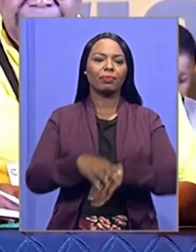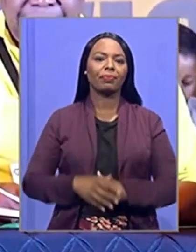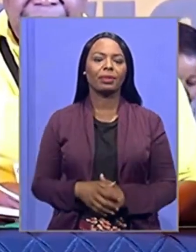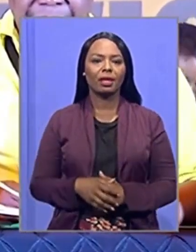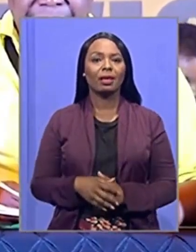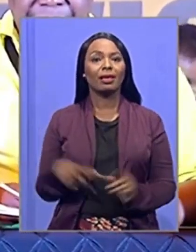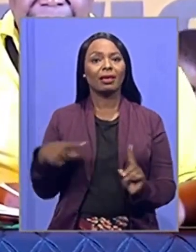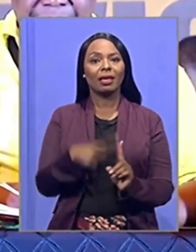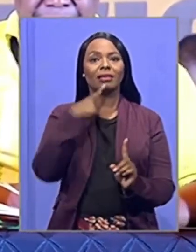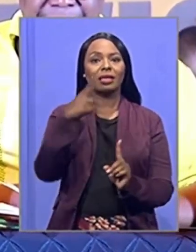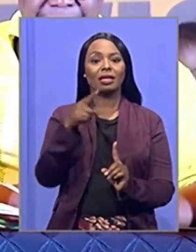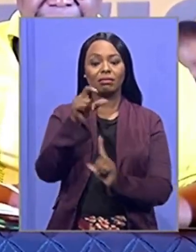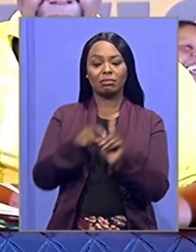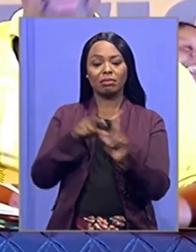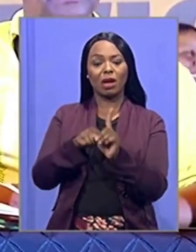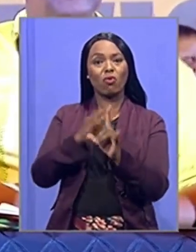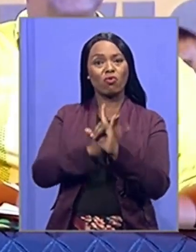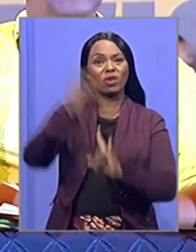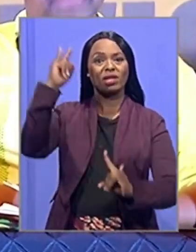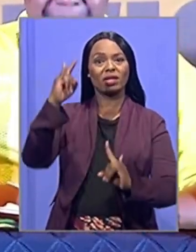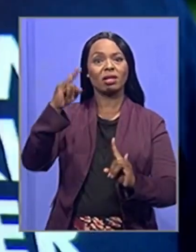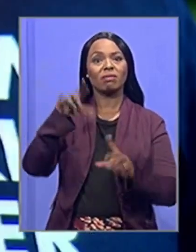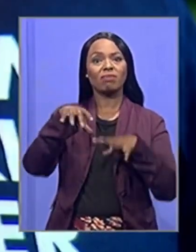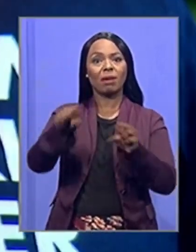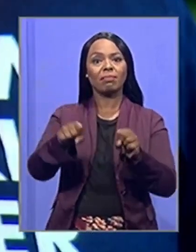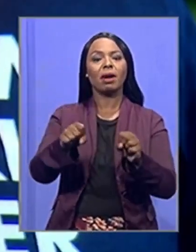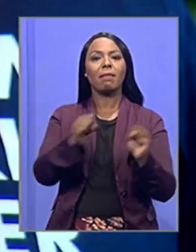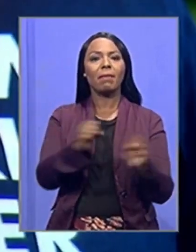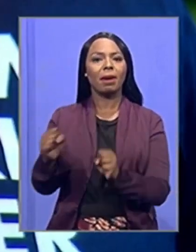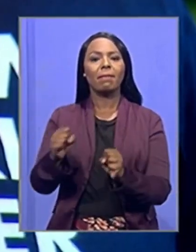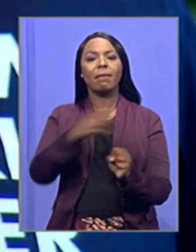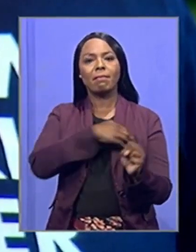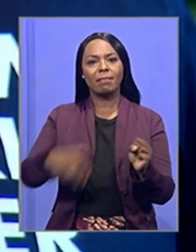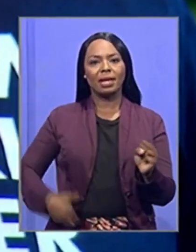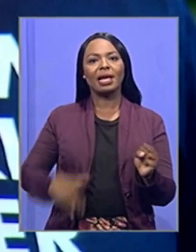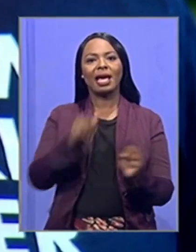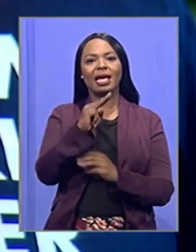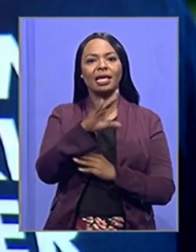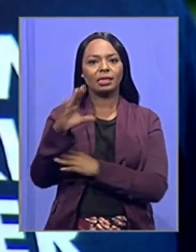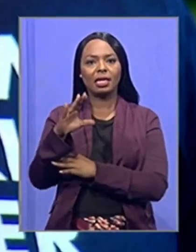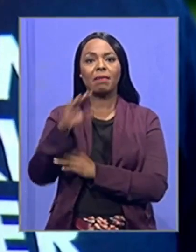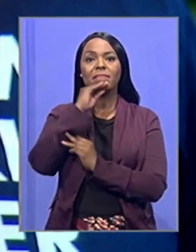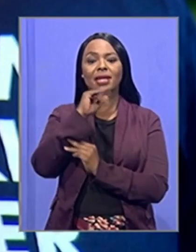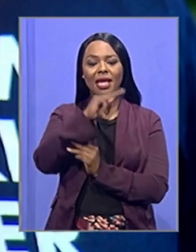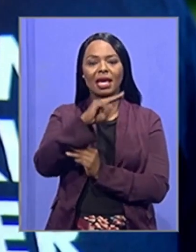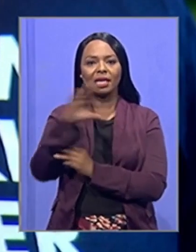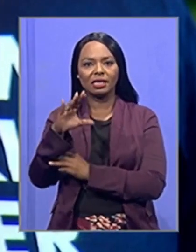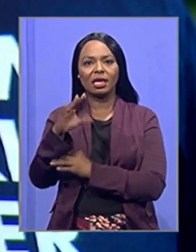go fenya ga Ramaphosa go tla dira gore ANC mo profenseng